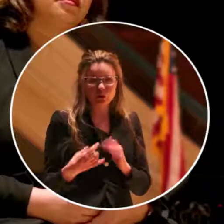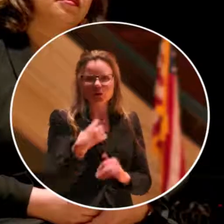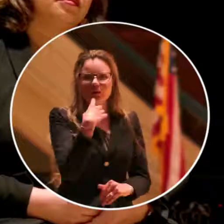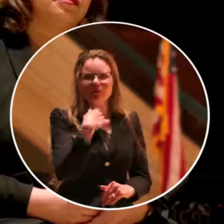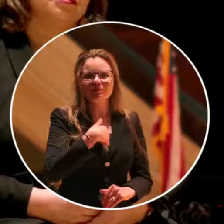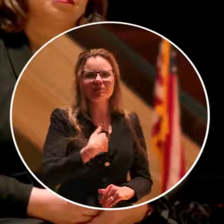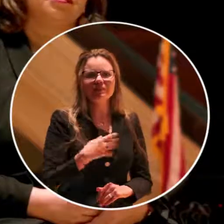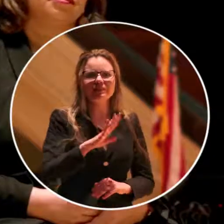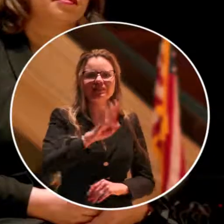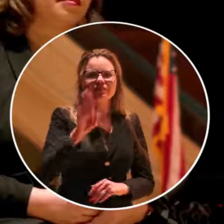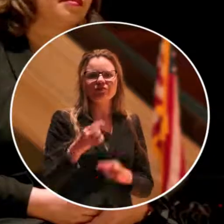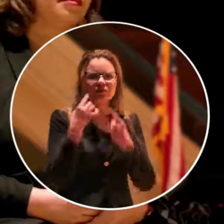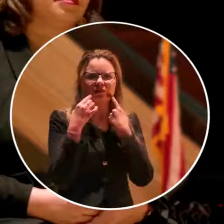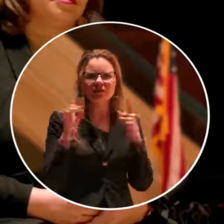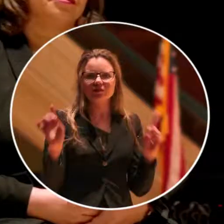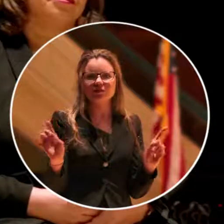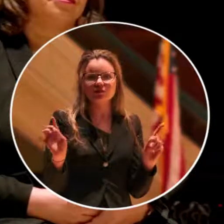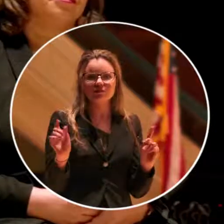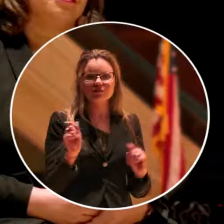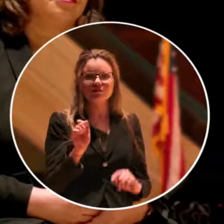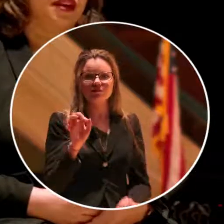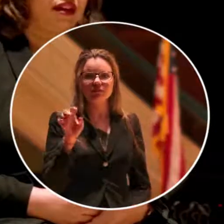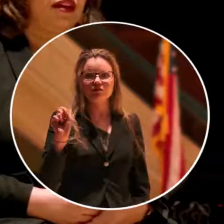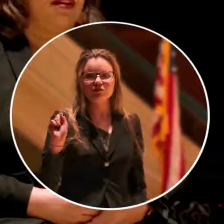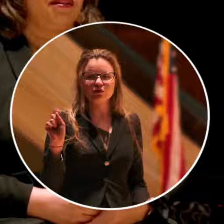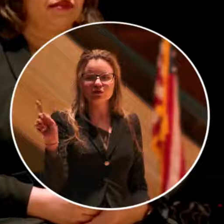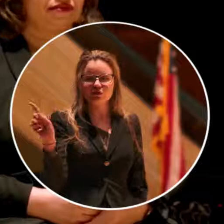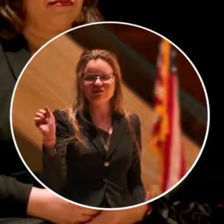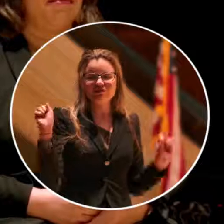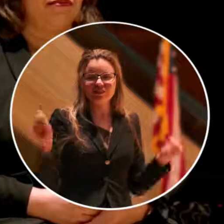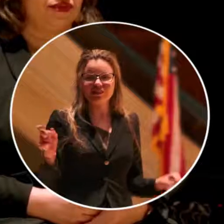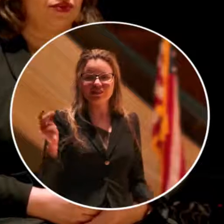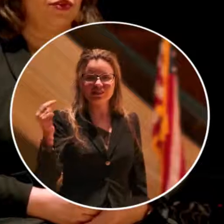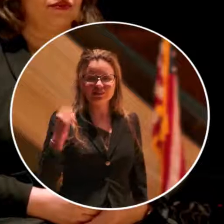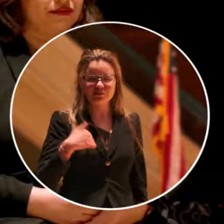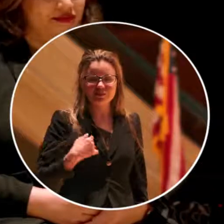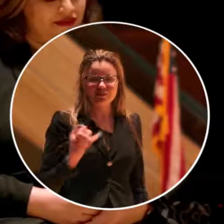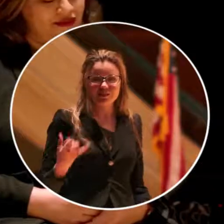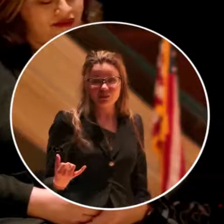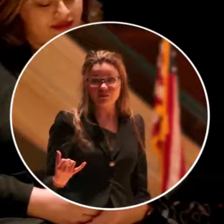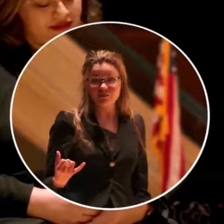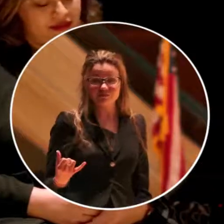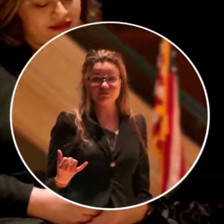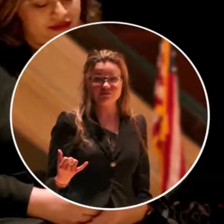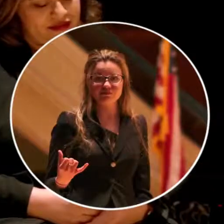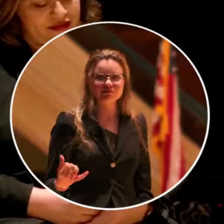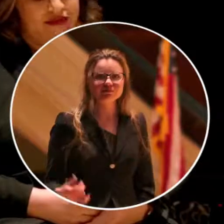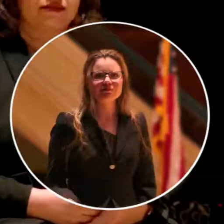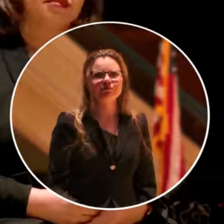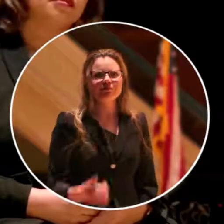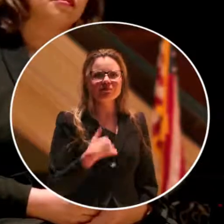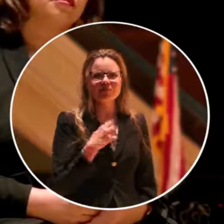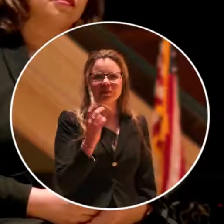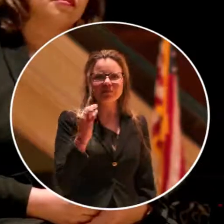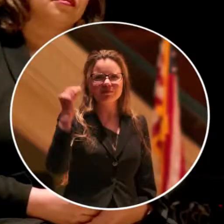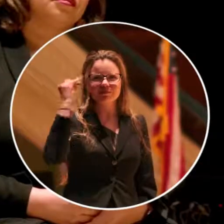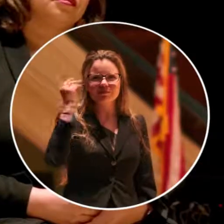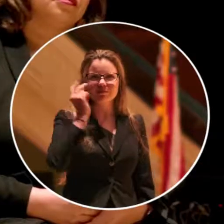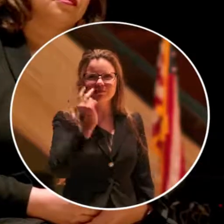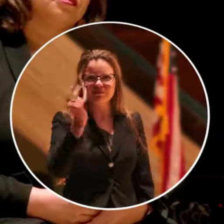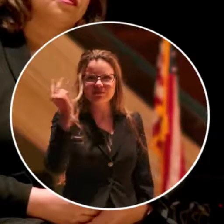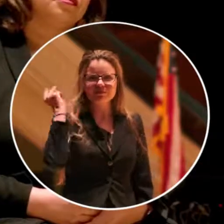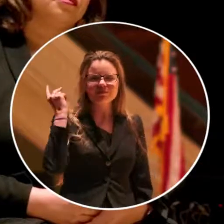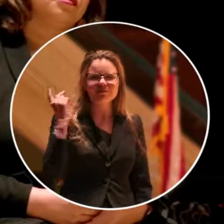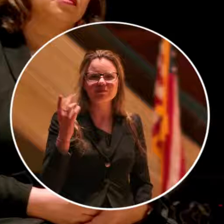successful. If only she could see me now. I now think back to these messages being conveyed